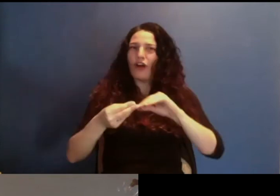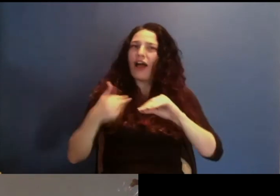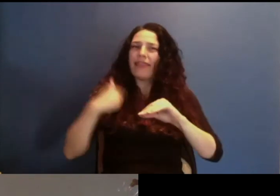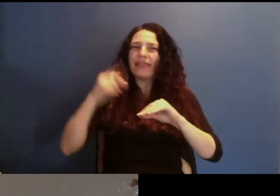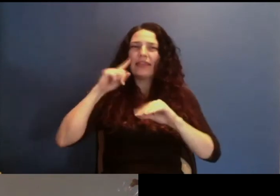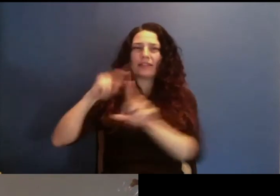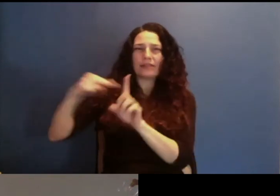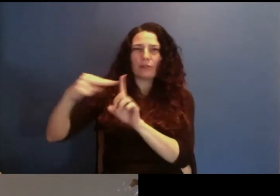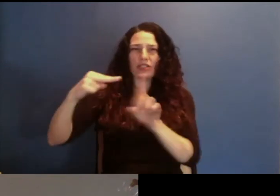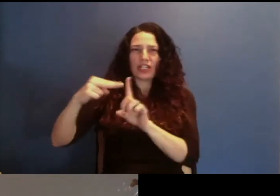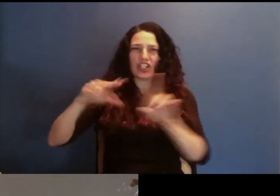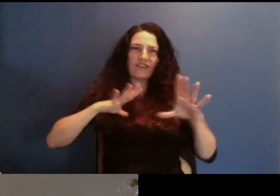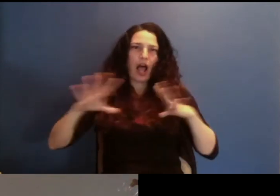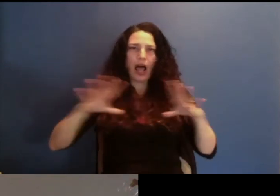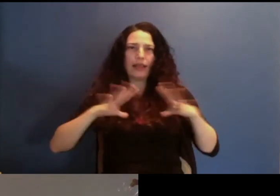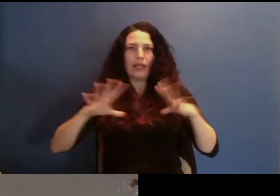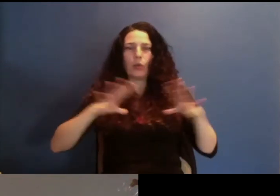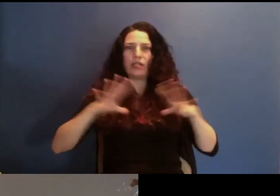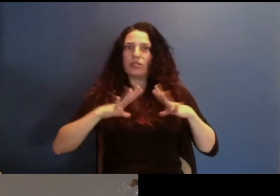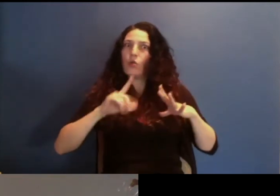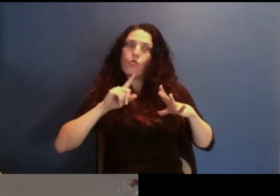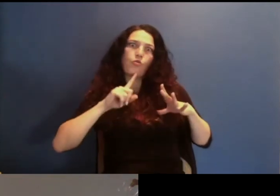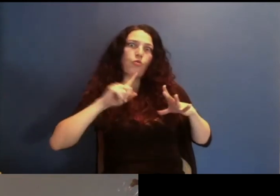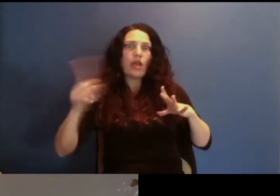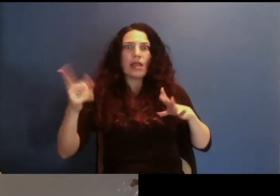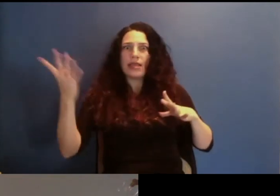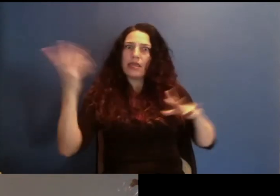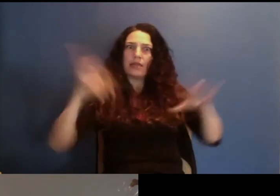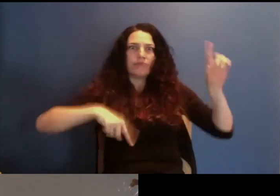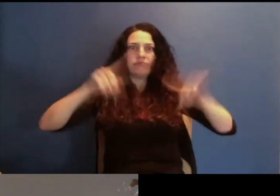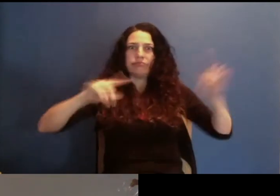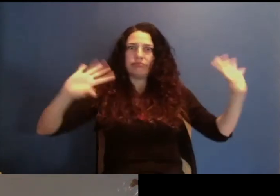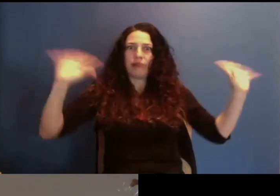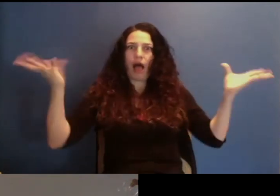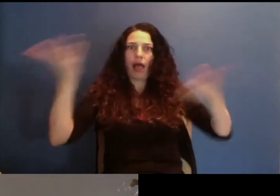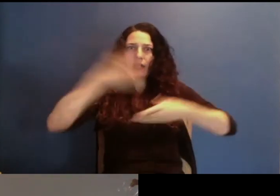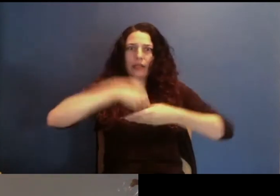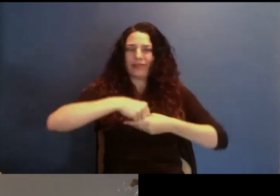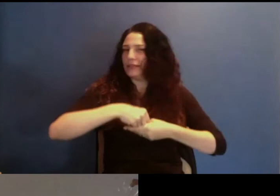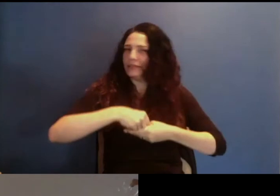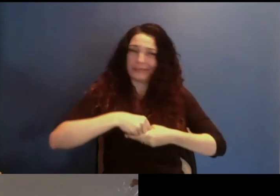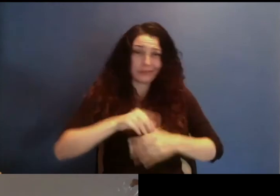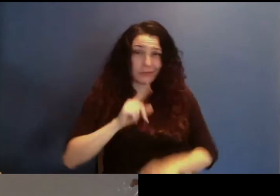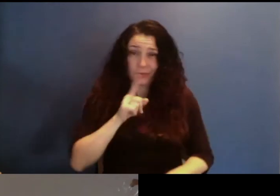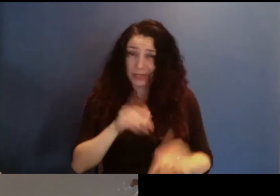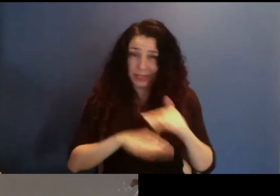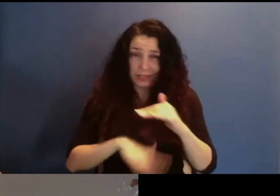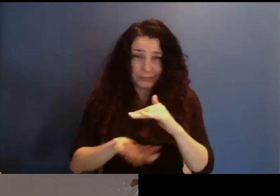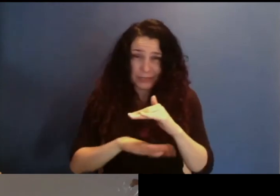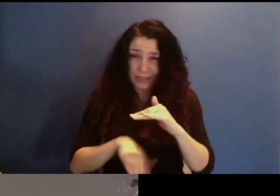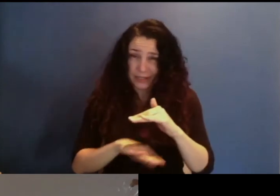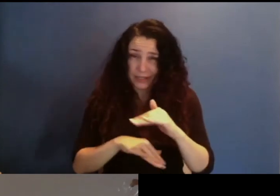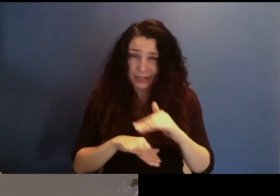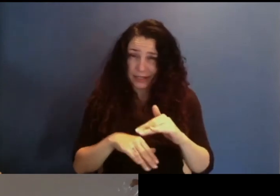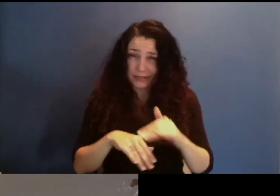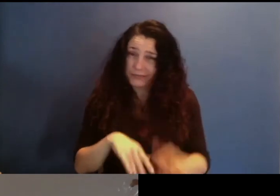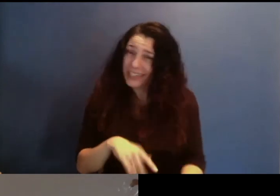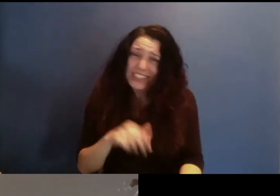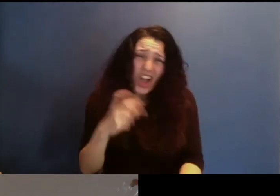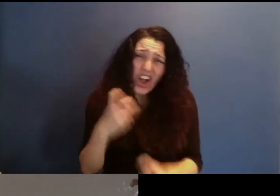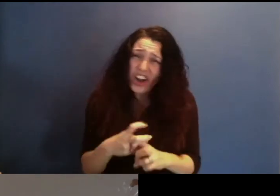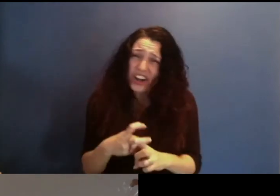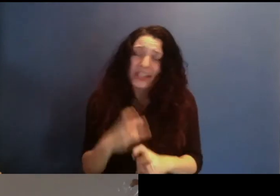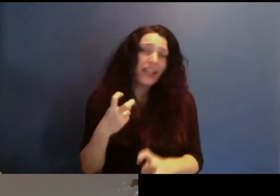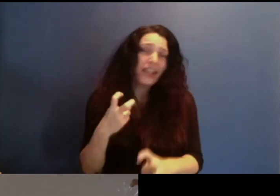Hollywood being so woke and inclusive. And I think that if you get really down to the nitty gritty, it's still really hard to get a show made